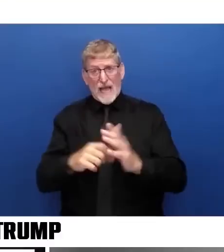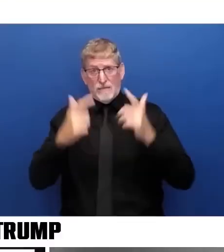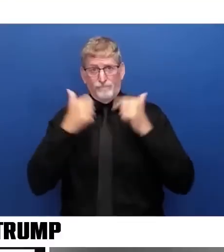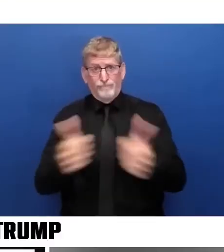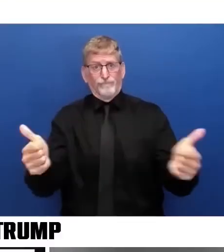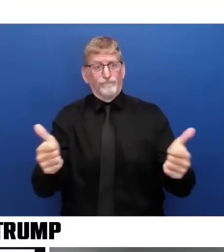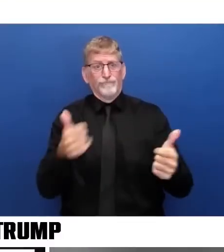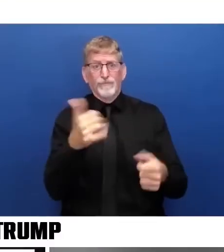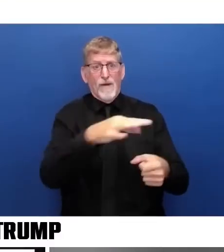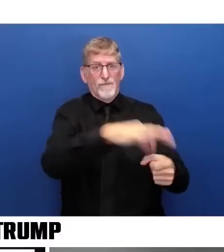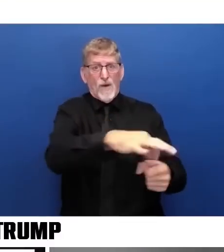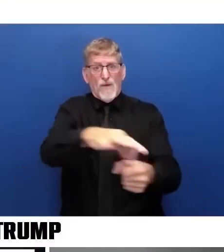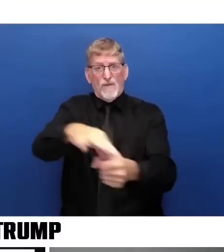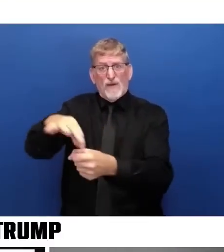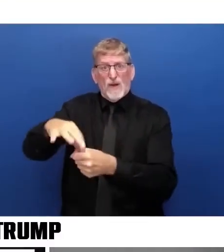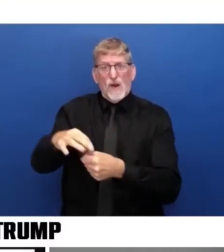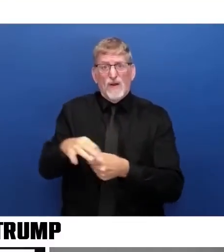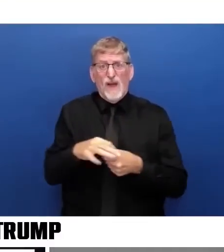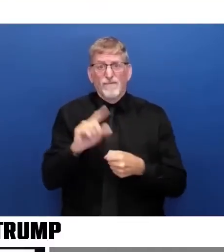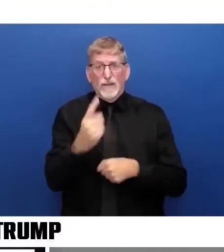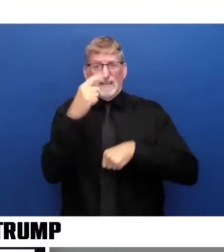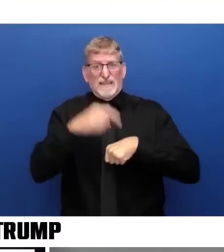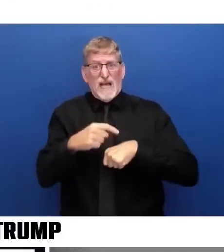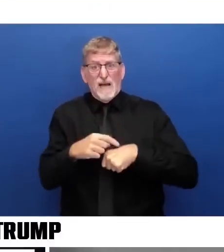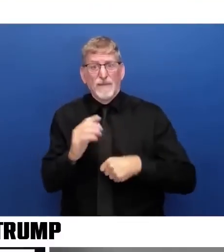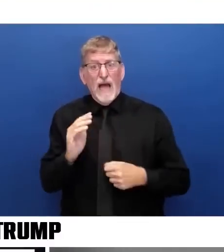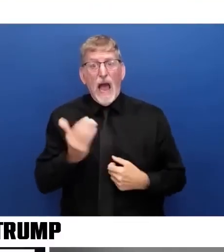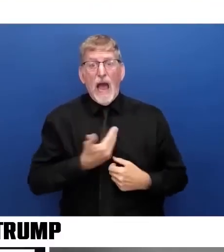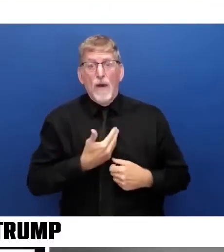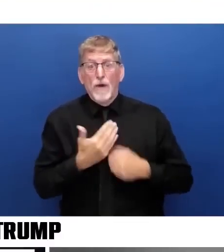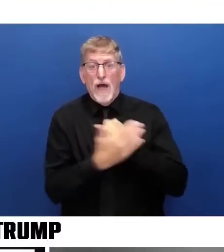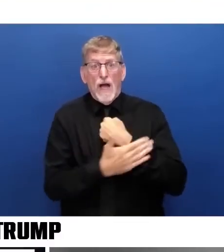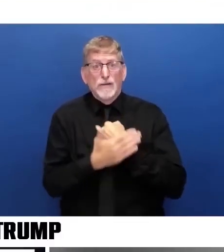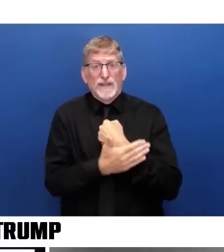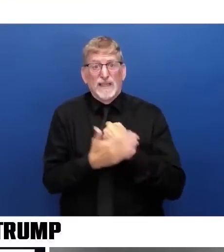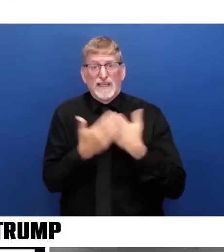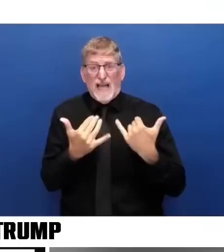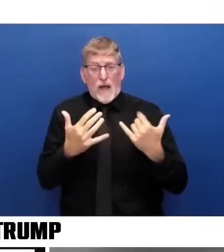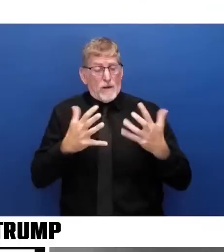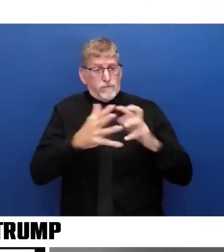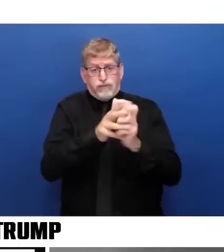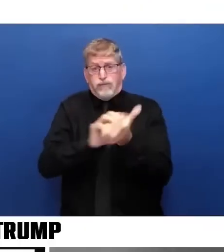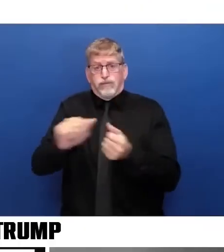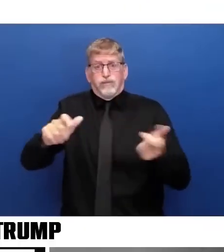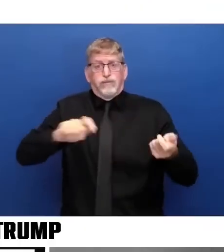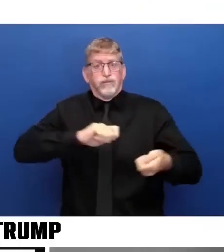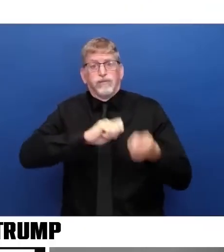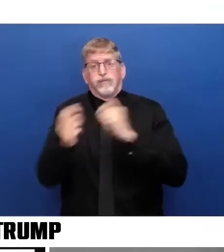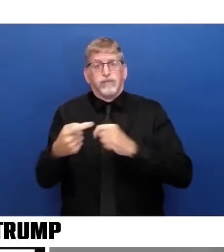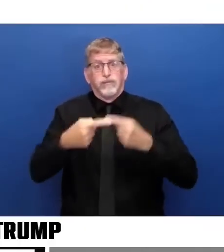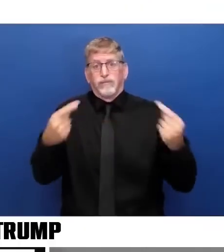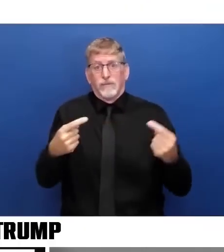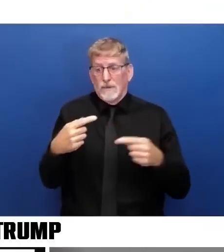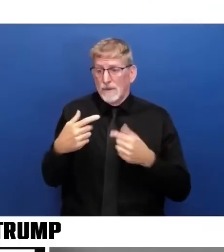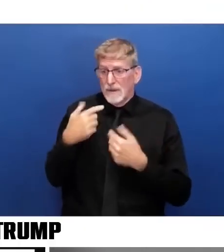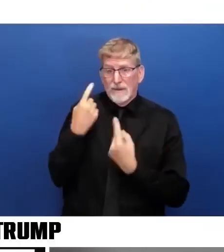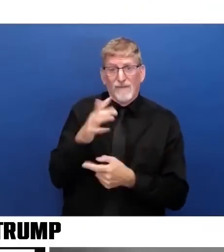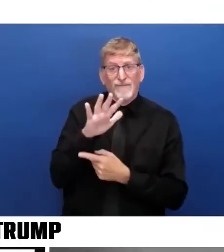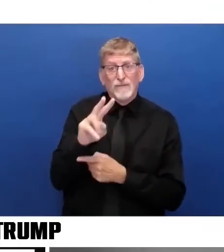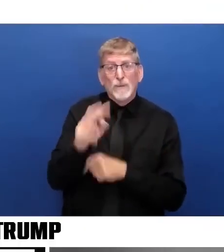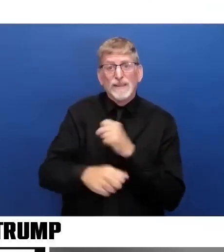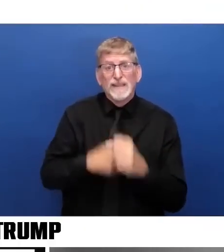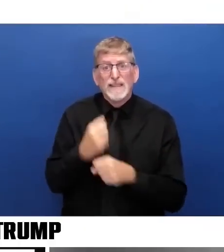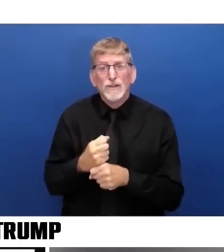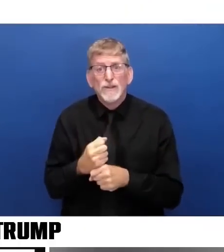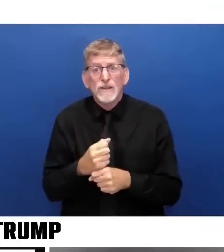is an issue that's torn our country apart for 52 years. Every legal scholar, every Democrat,